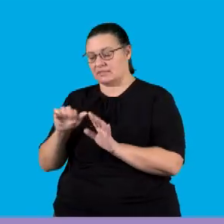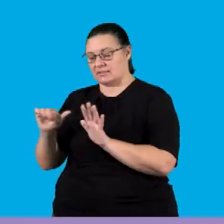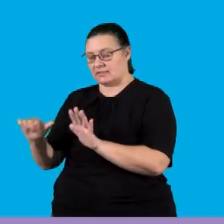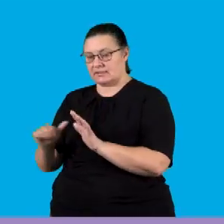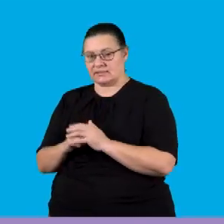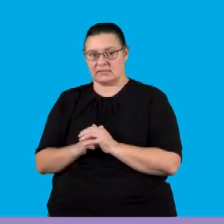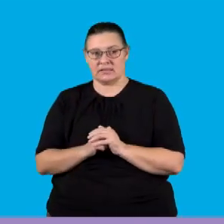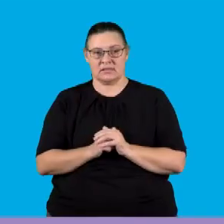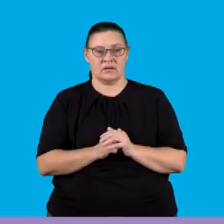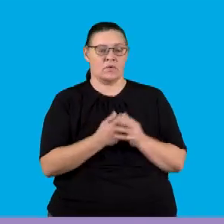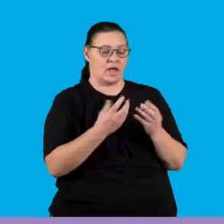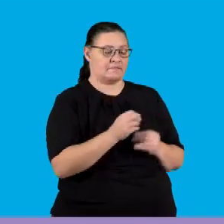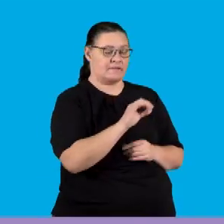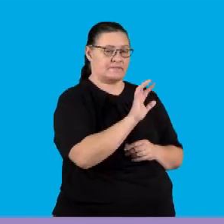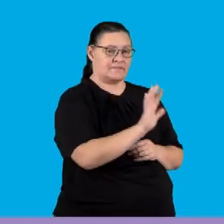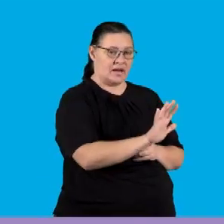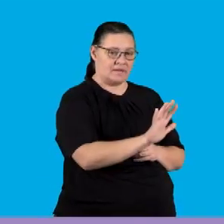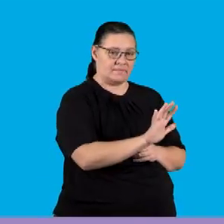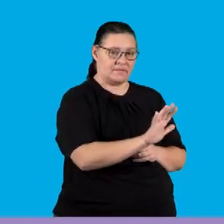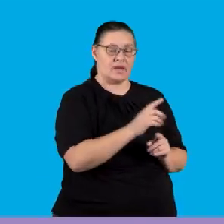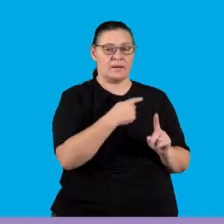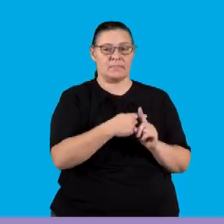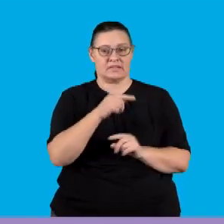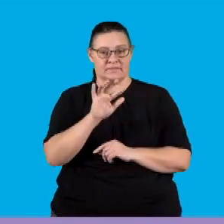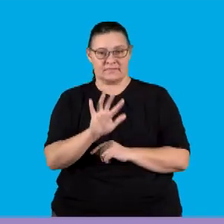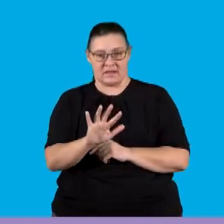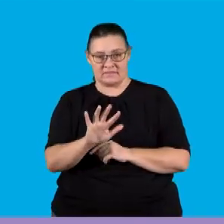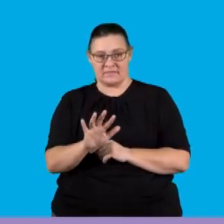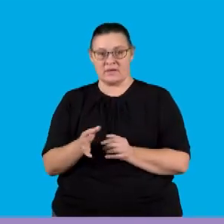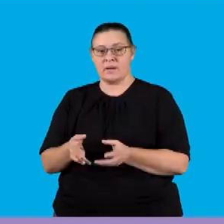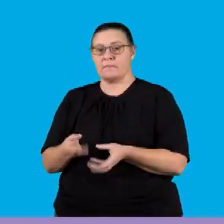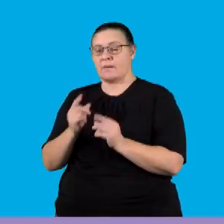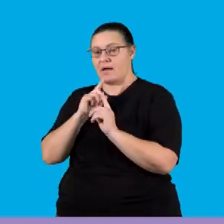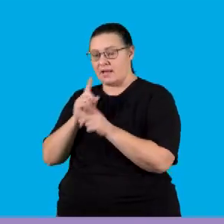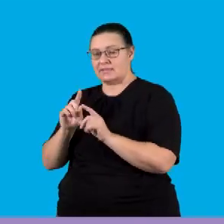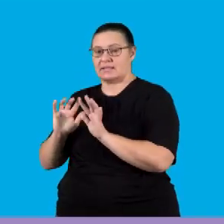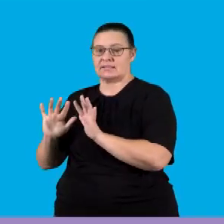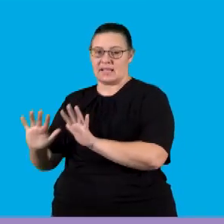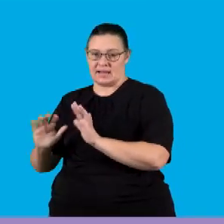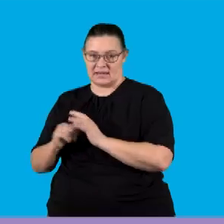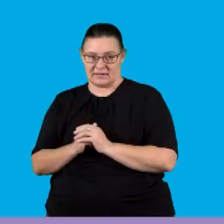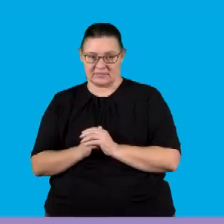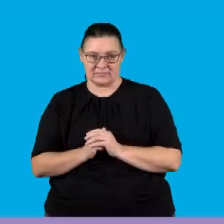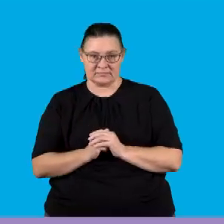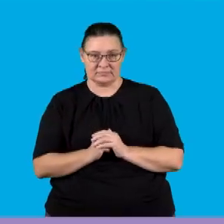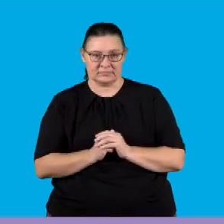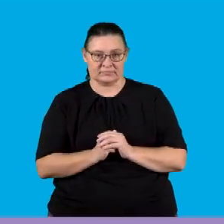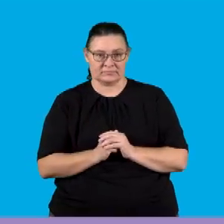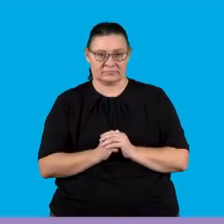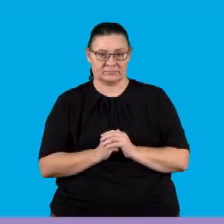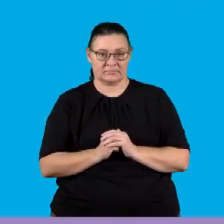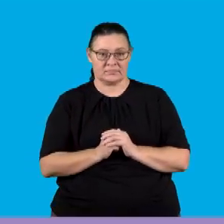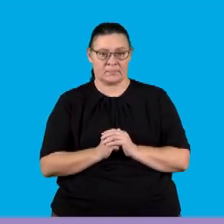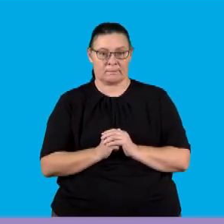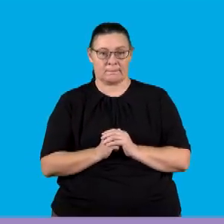that is going to give us a 6. Then we have a 5 plus 5. Do you know what the answer is there? Yes,